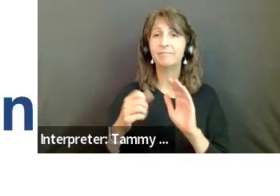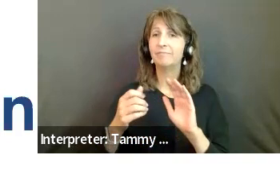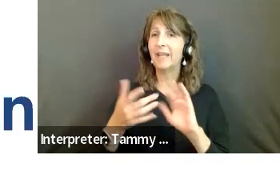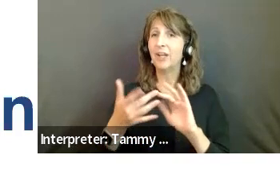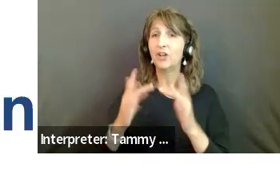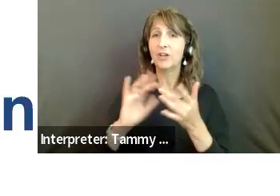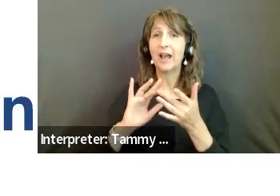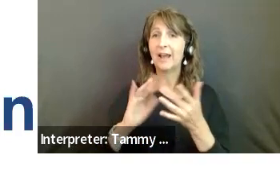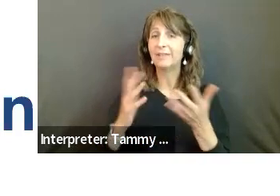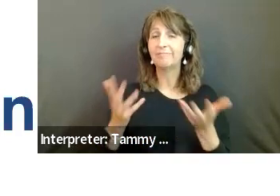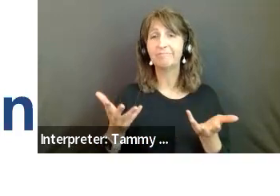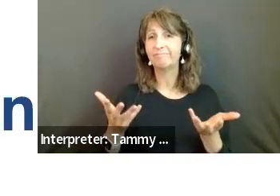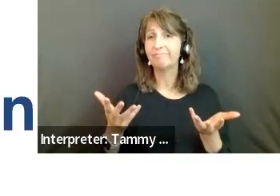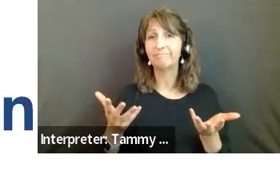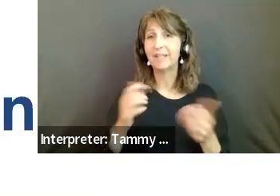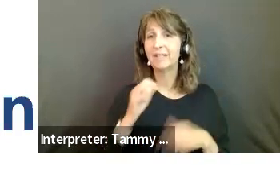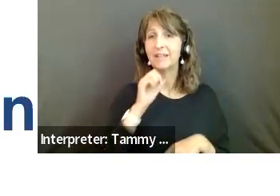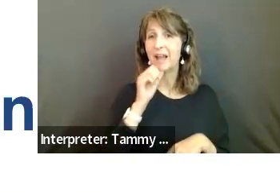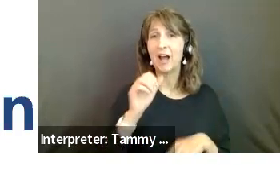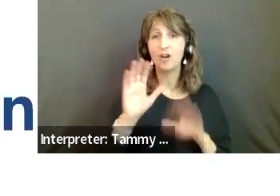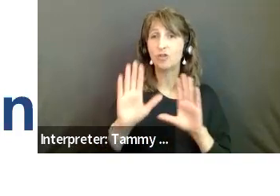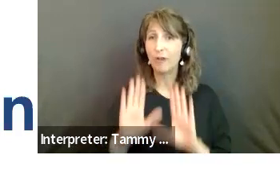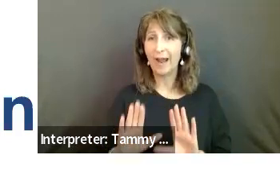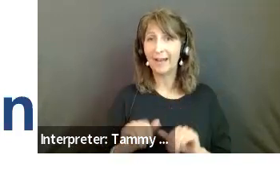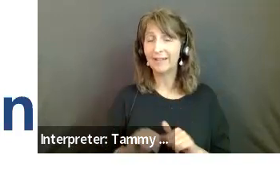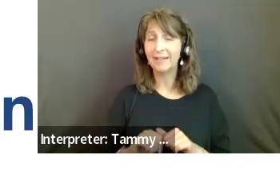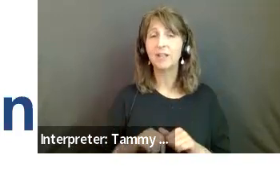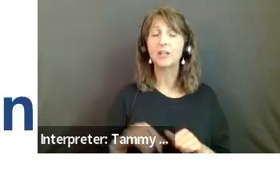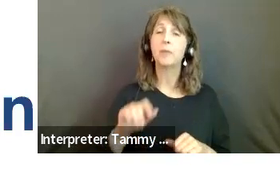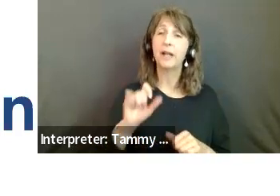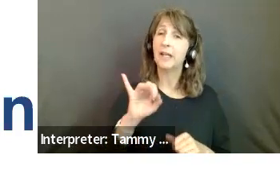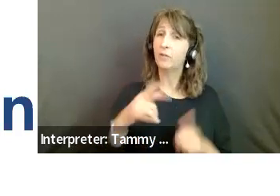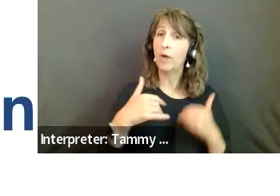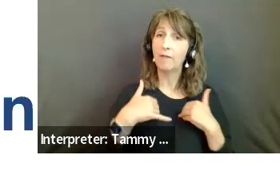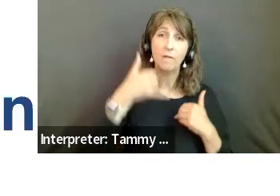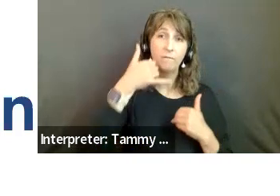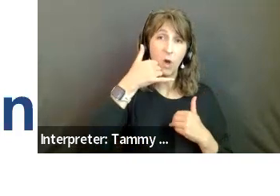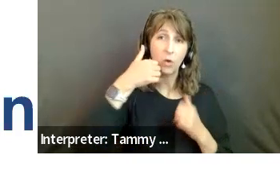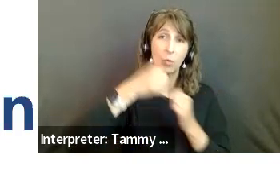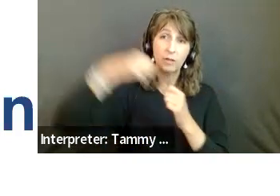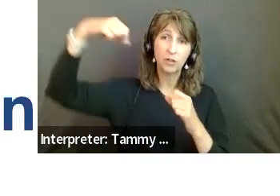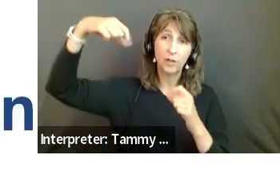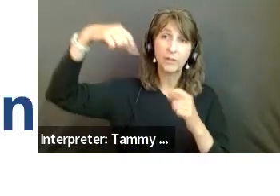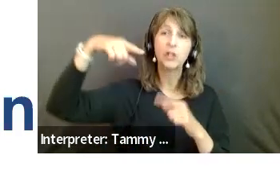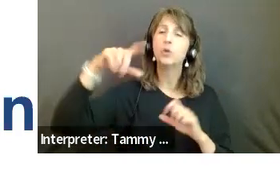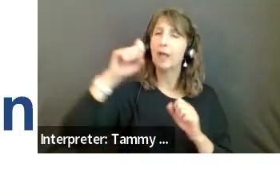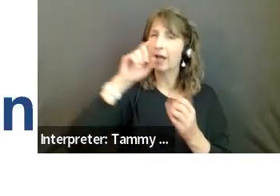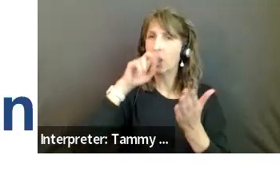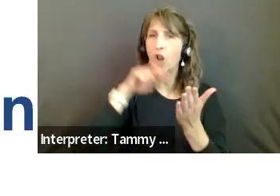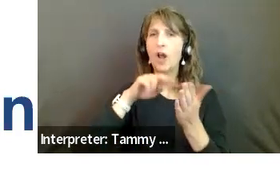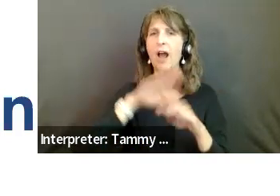And so we just want to make sure people know that if you have a phone and you have a smartphone with service, you can get all of our resources, and